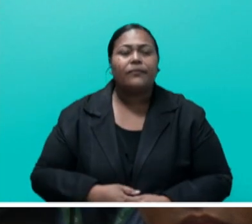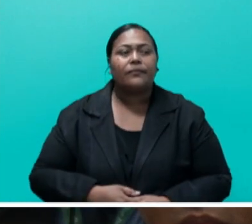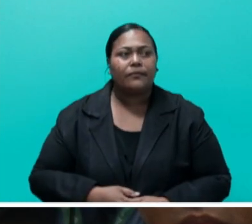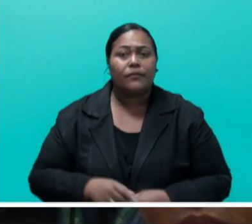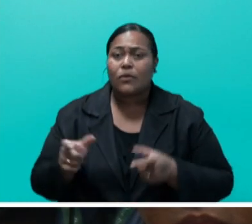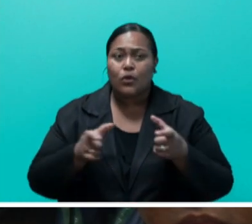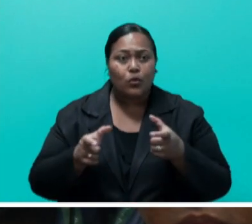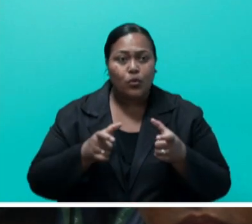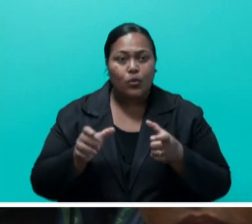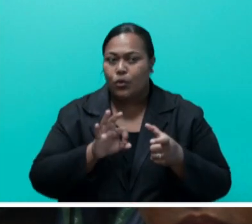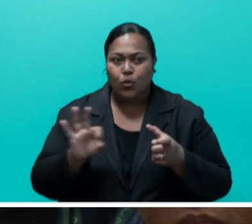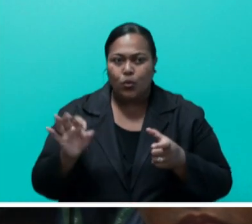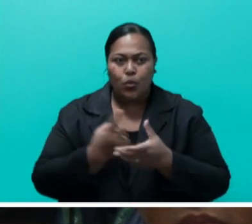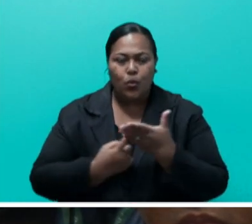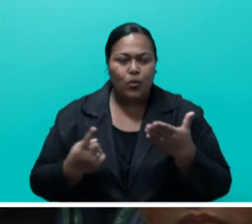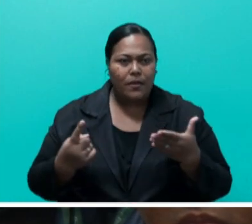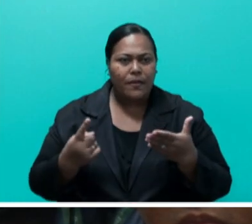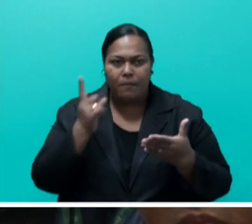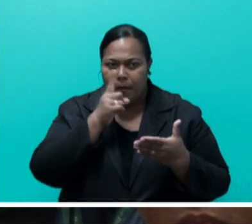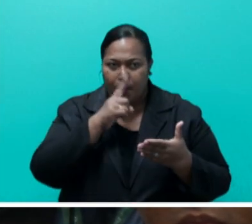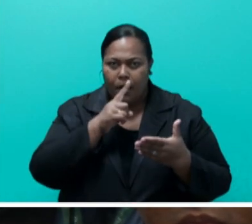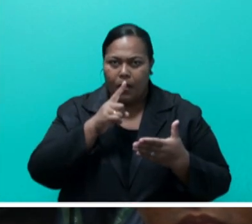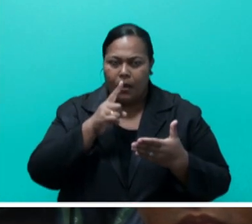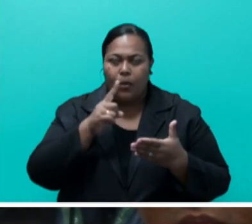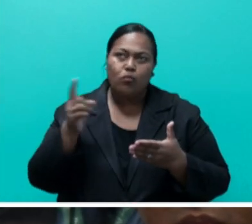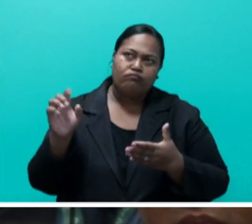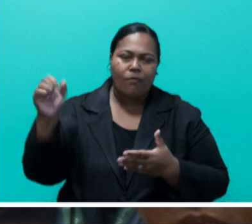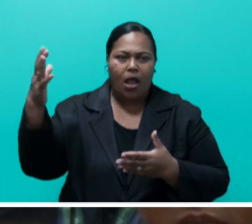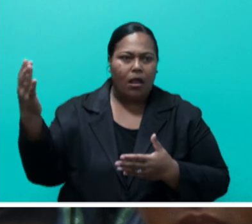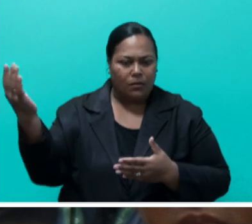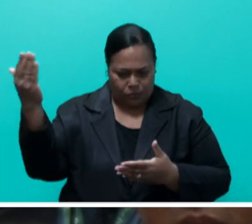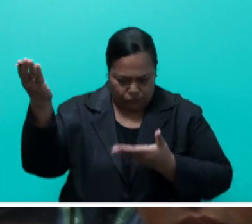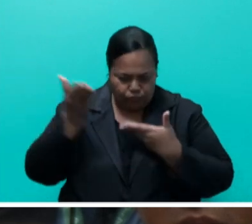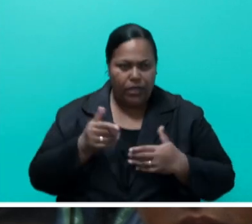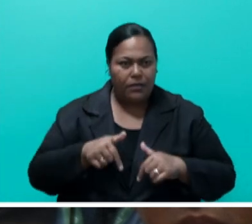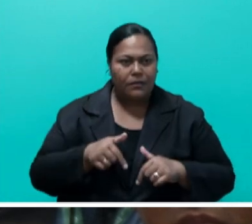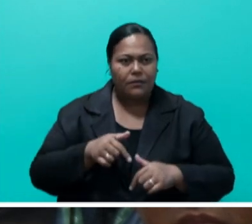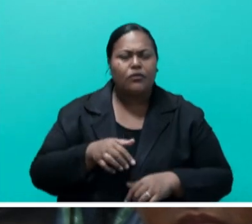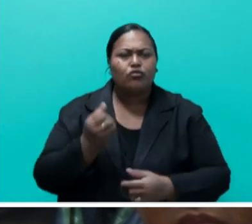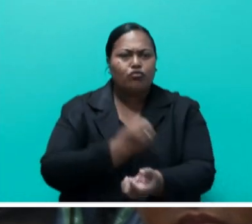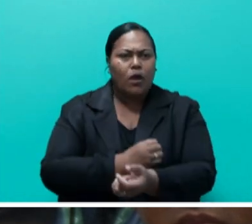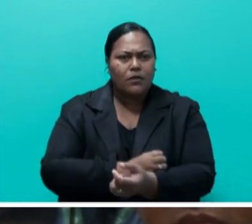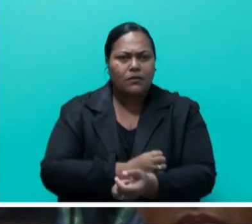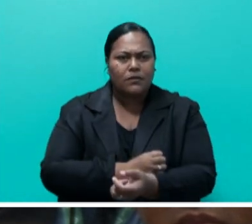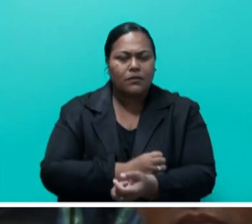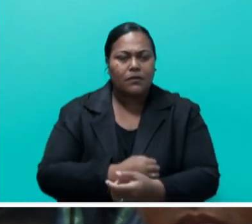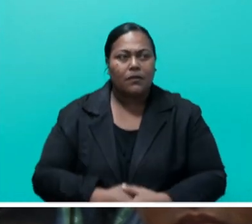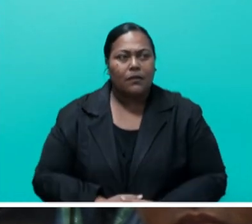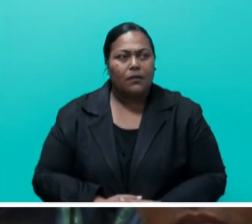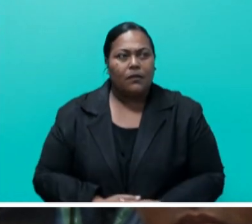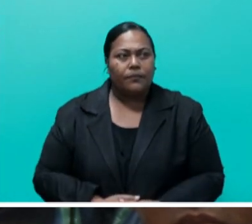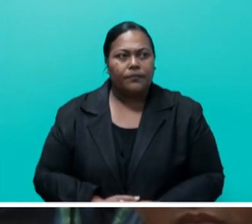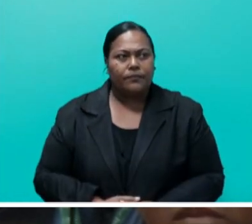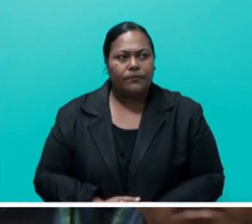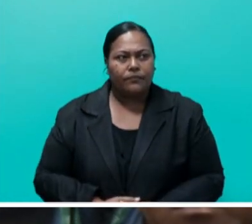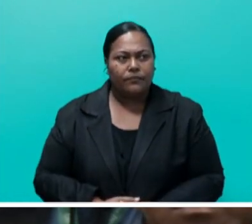not only by people who come from abroad that bring these drugs here, for the ones that come from abroad. There are those